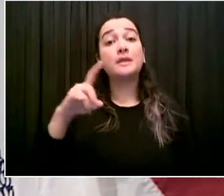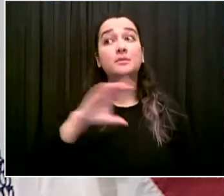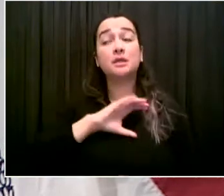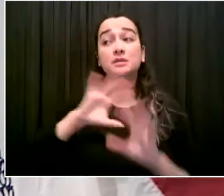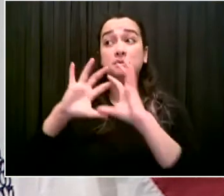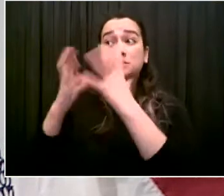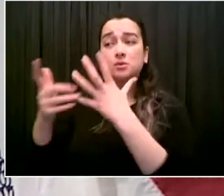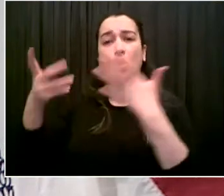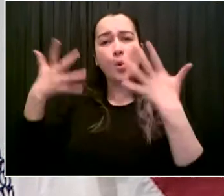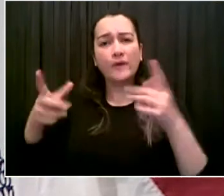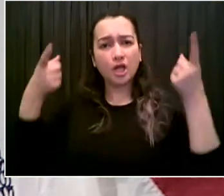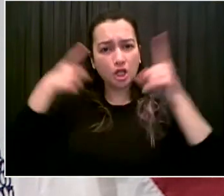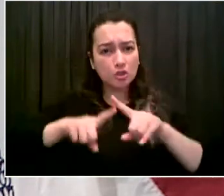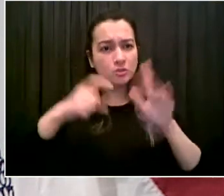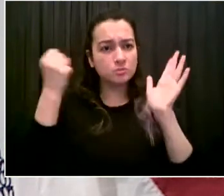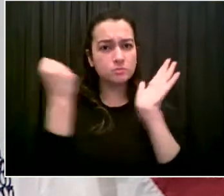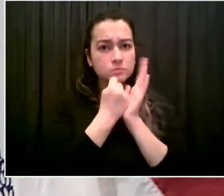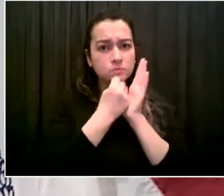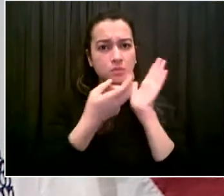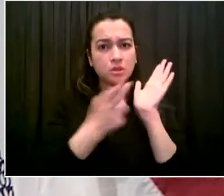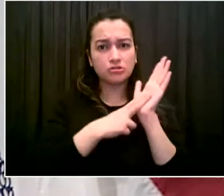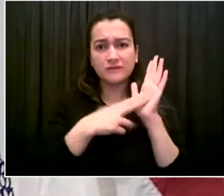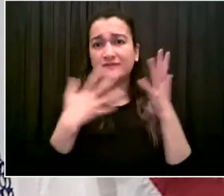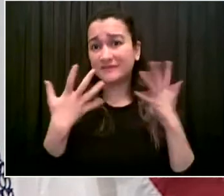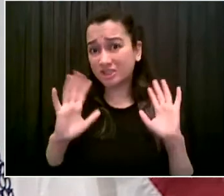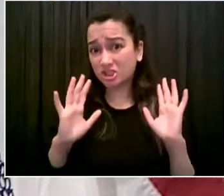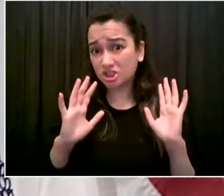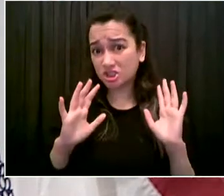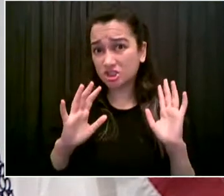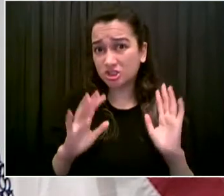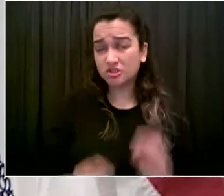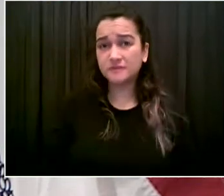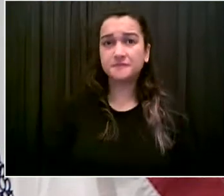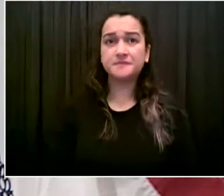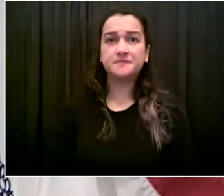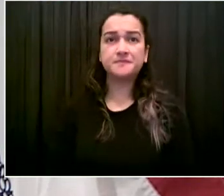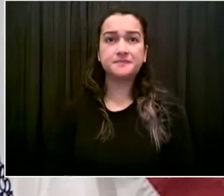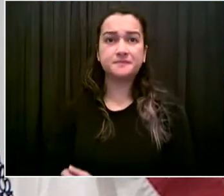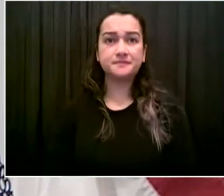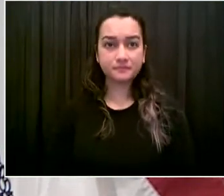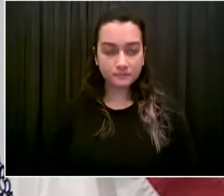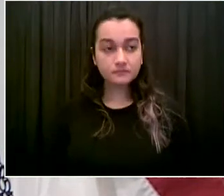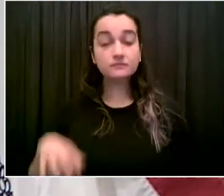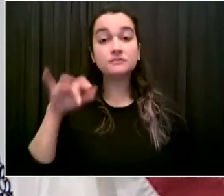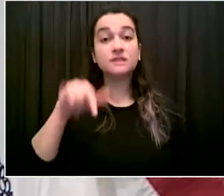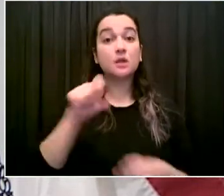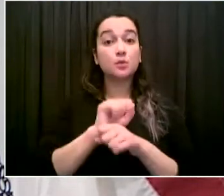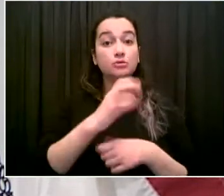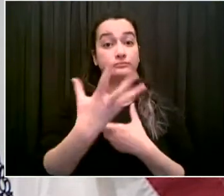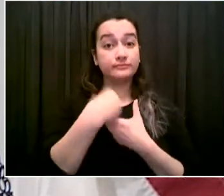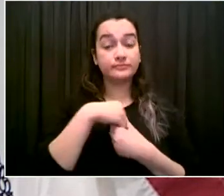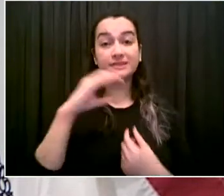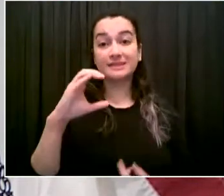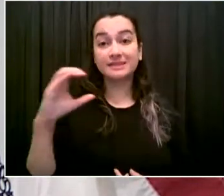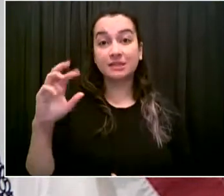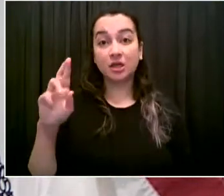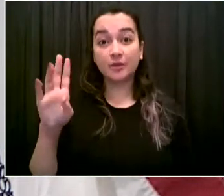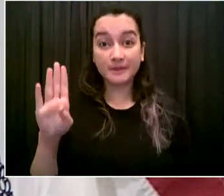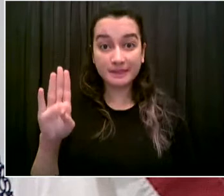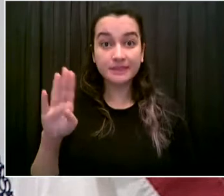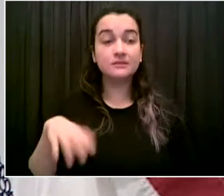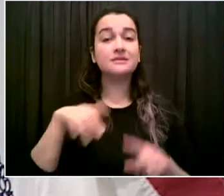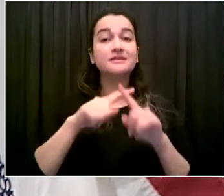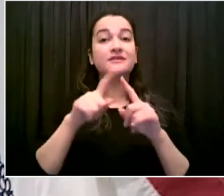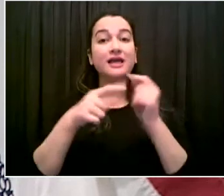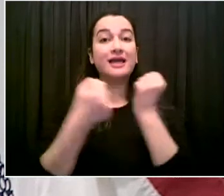and advocates and criminal justice experts to figure out exactly what those penalties should be. And I think if you look at it,